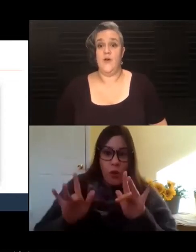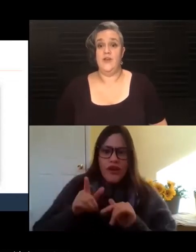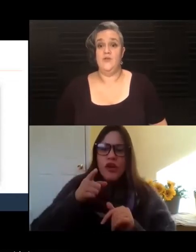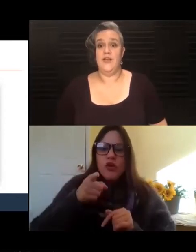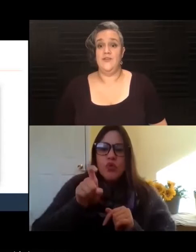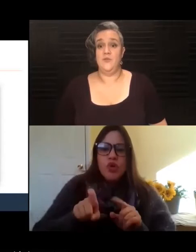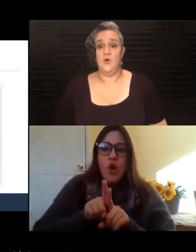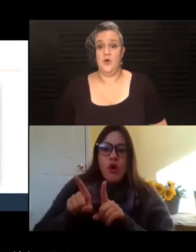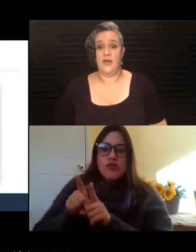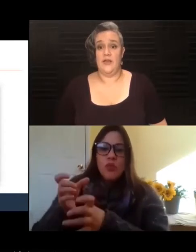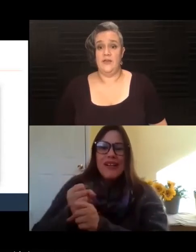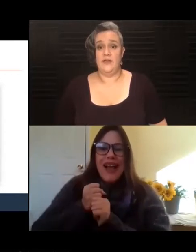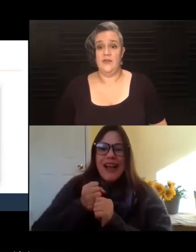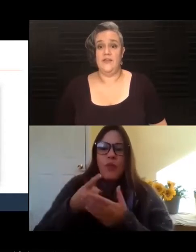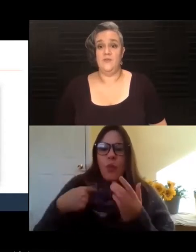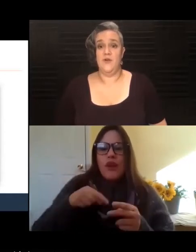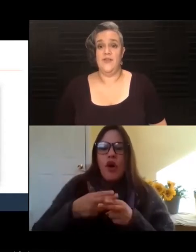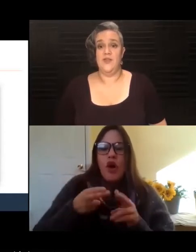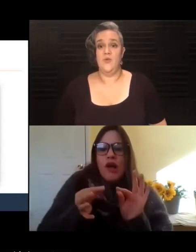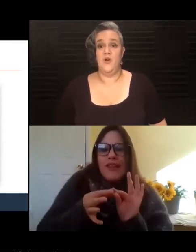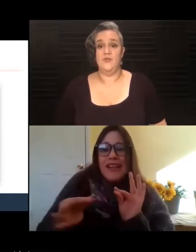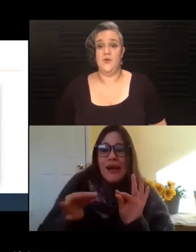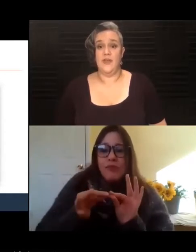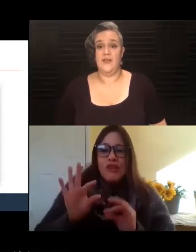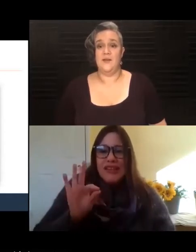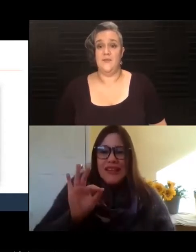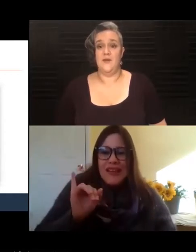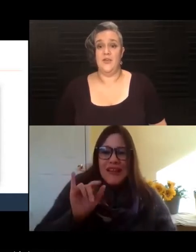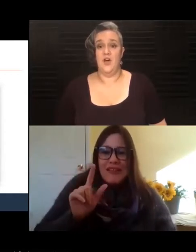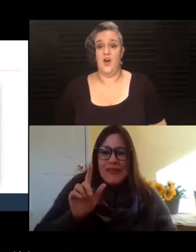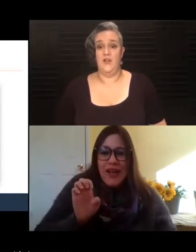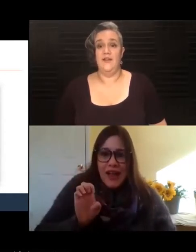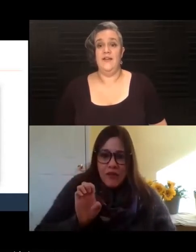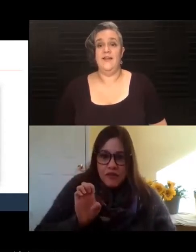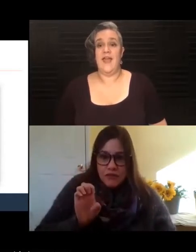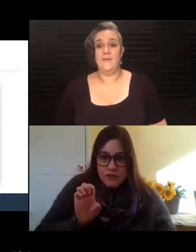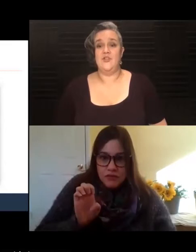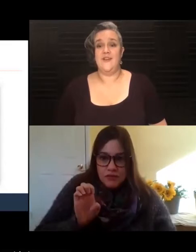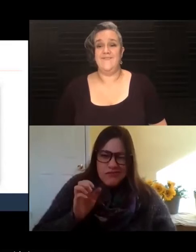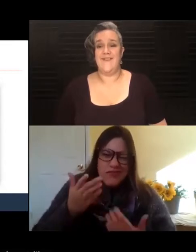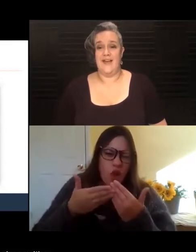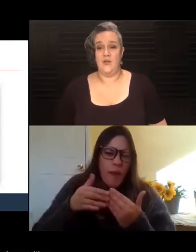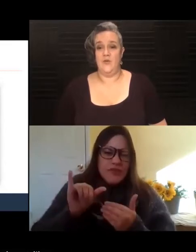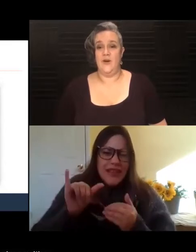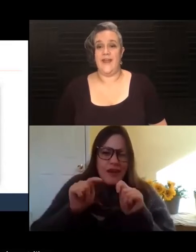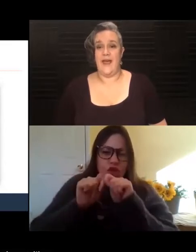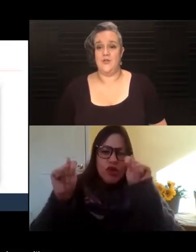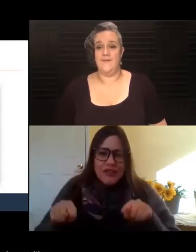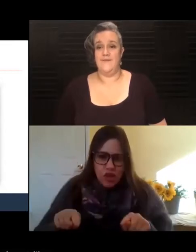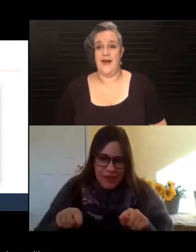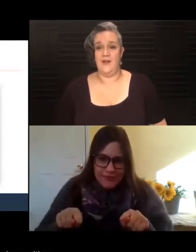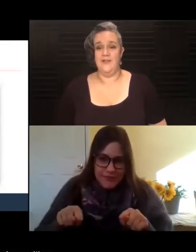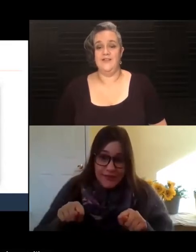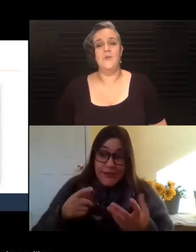So when you get the recording, it's important that you also get something that we call captioning file or a